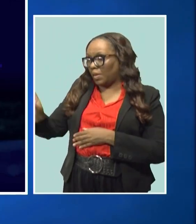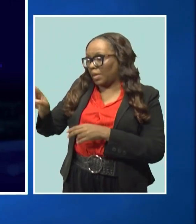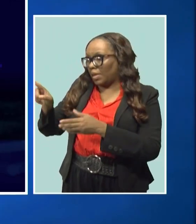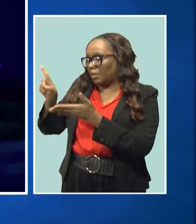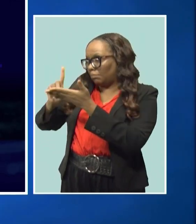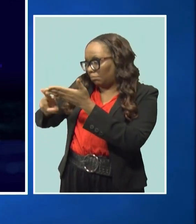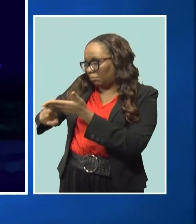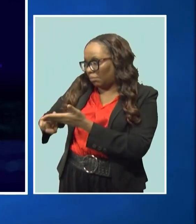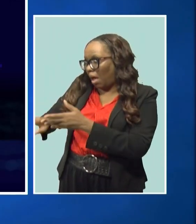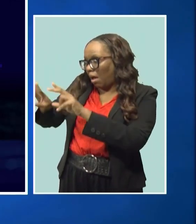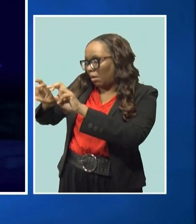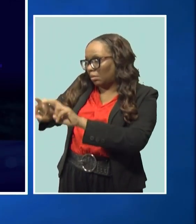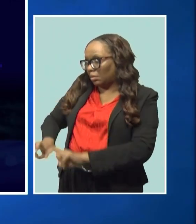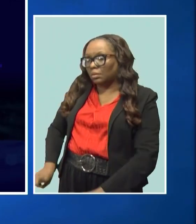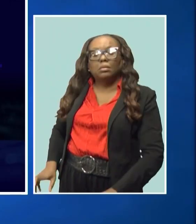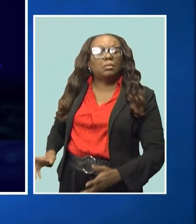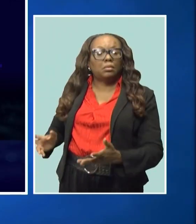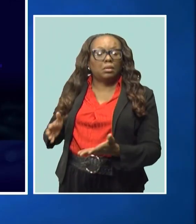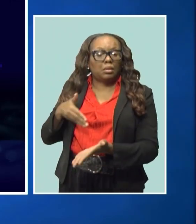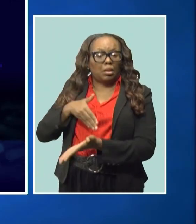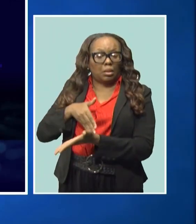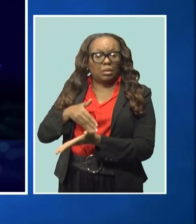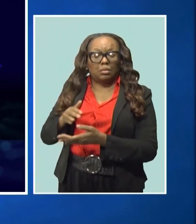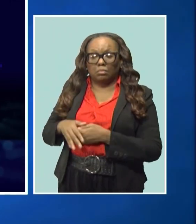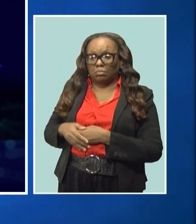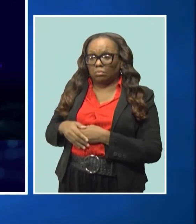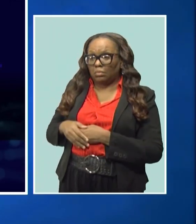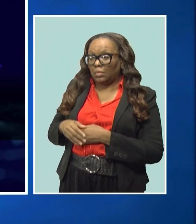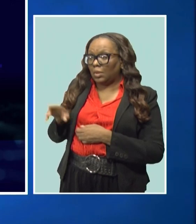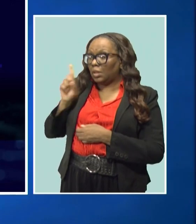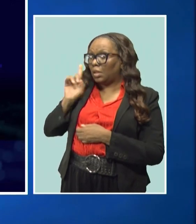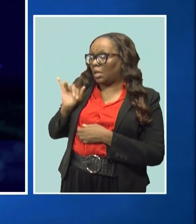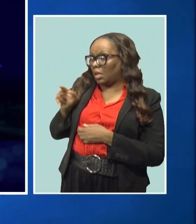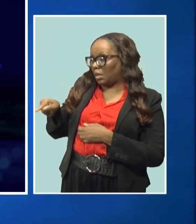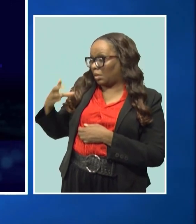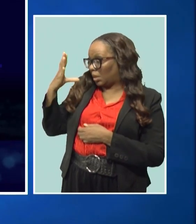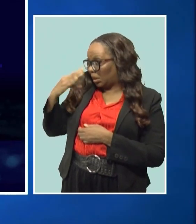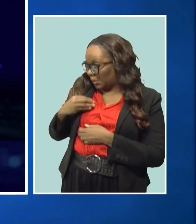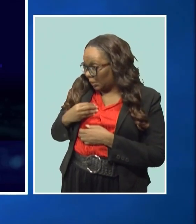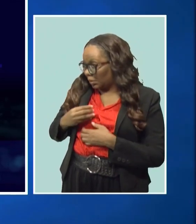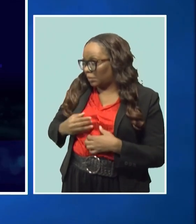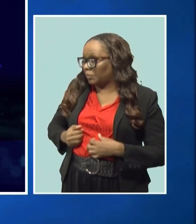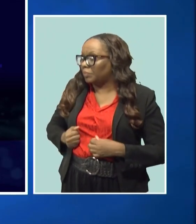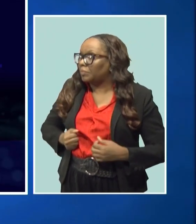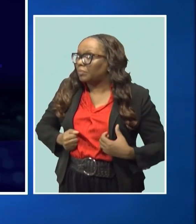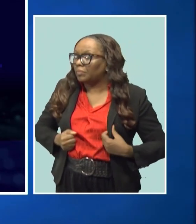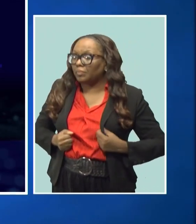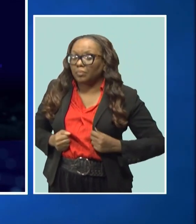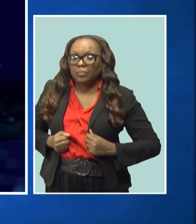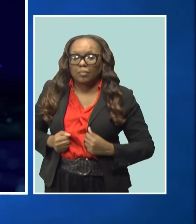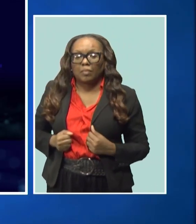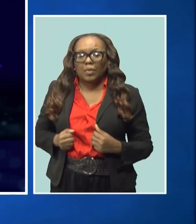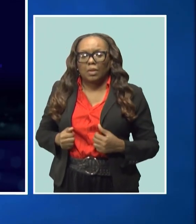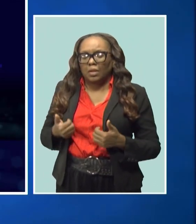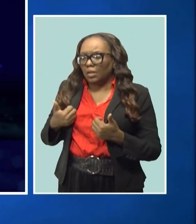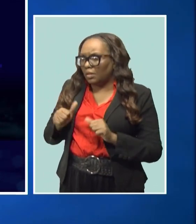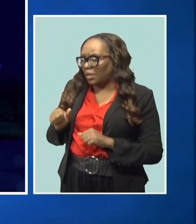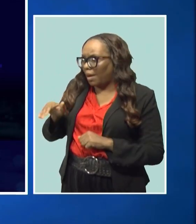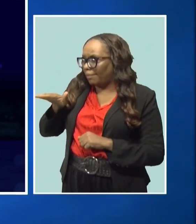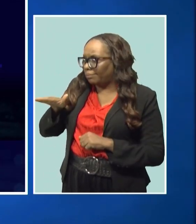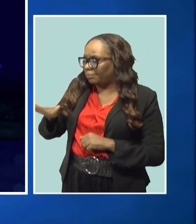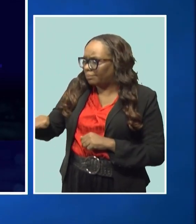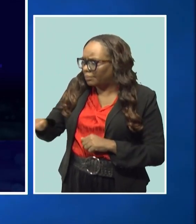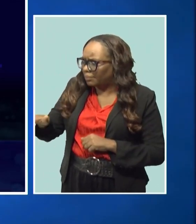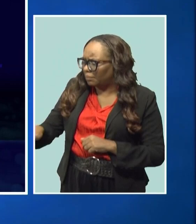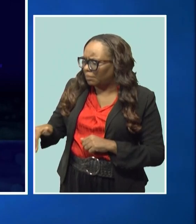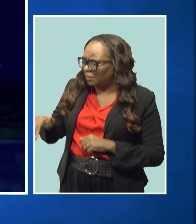check was made on him, he appeared to be asleep. Efforts were made to rouse him, but he was